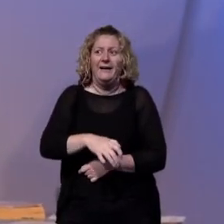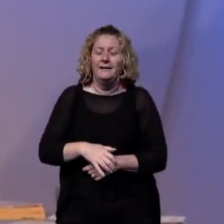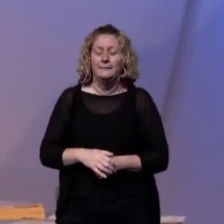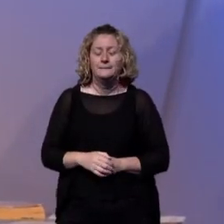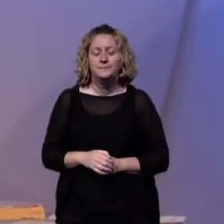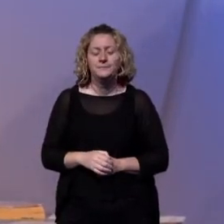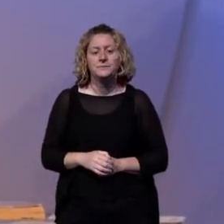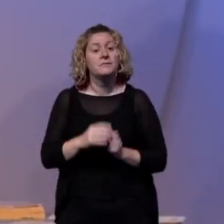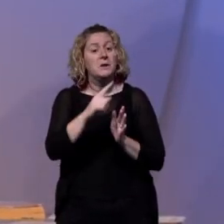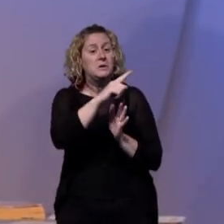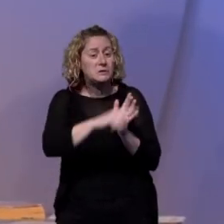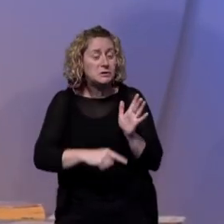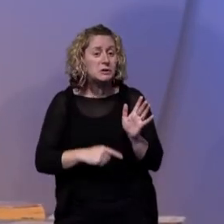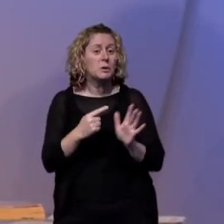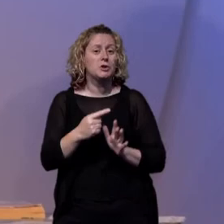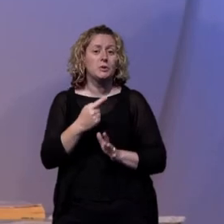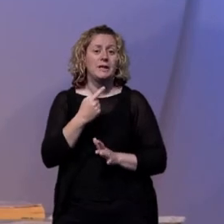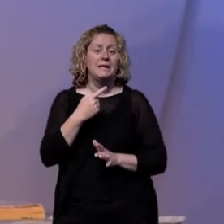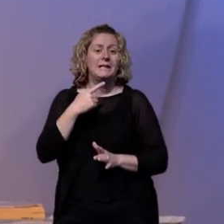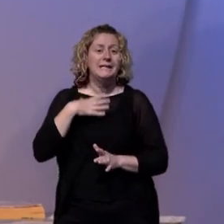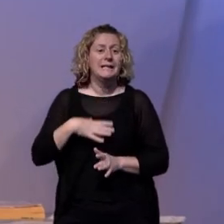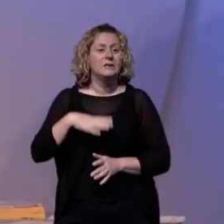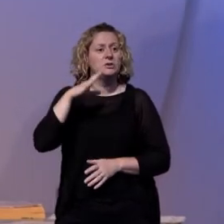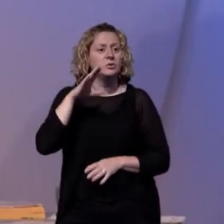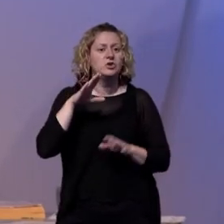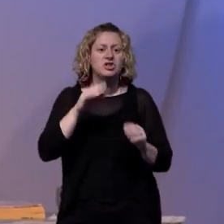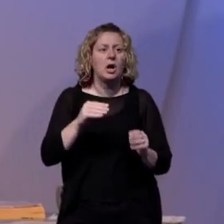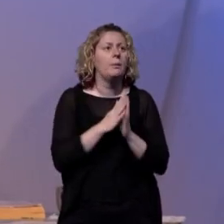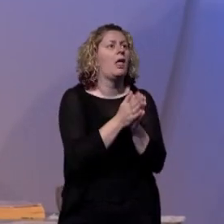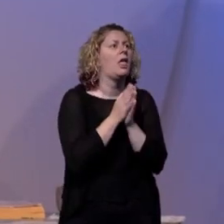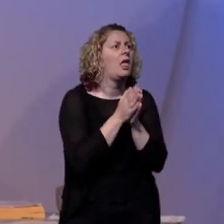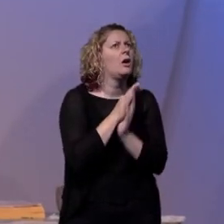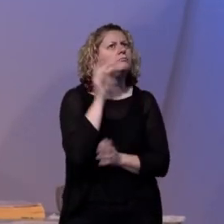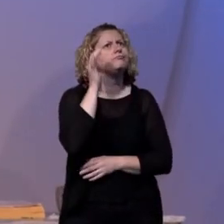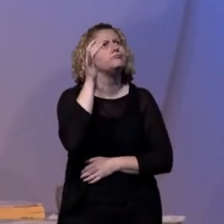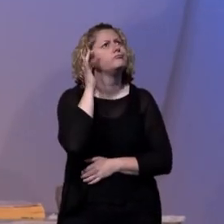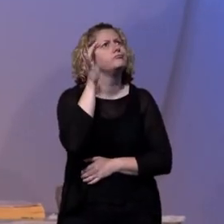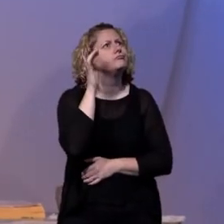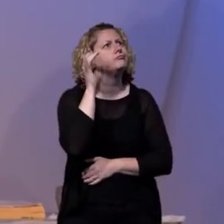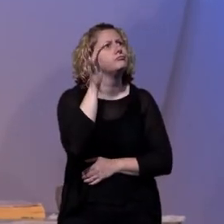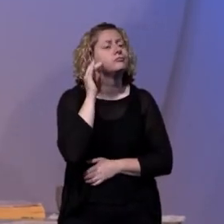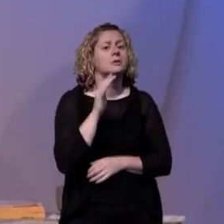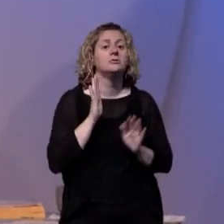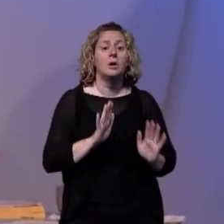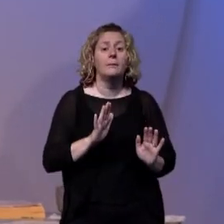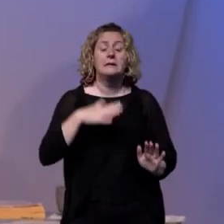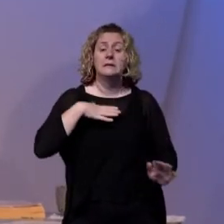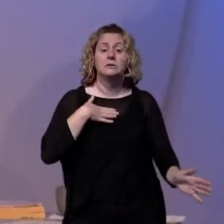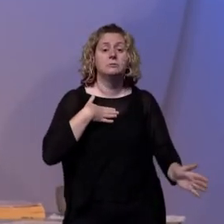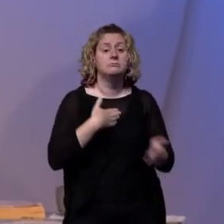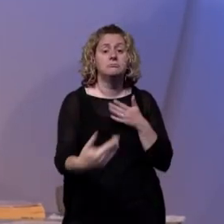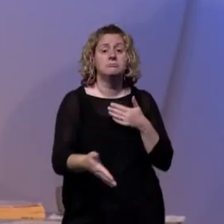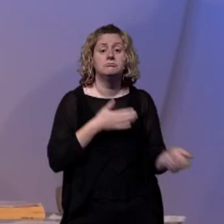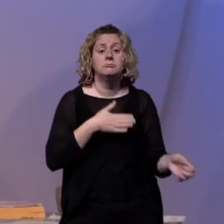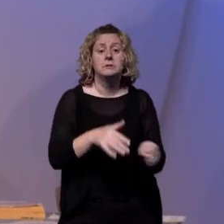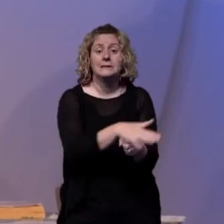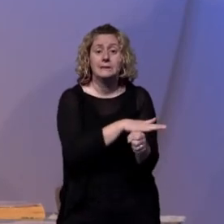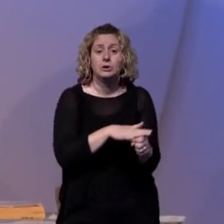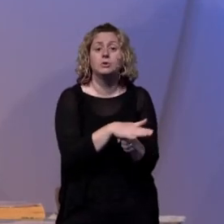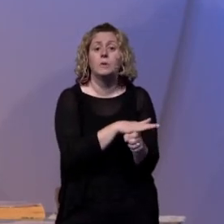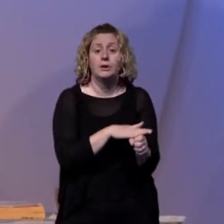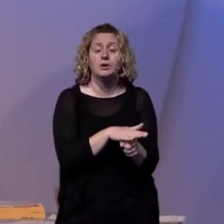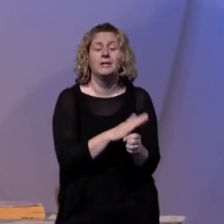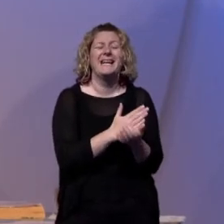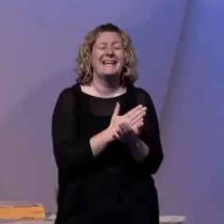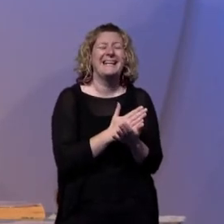And Joshua needs to stop theologizing, stop praying, and deal with the situation. There has been a clear instruction in chapter 6,